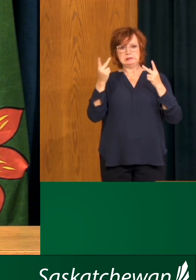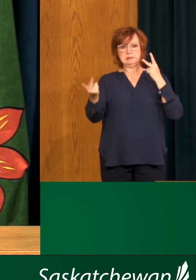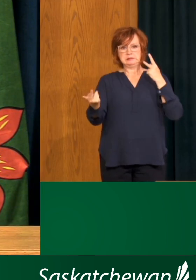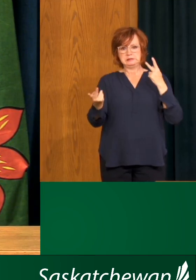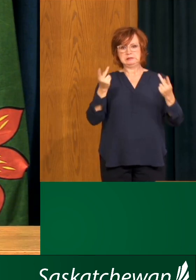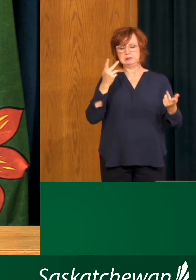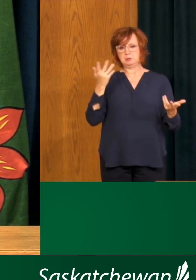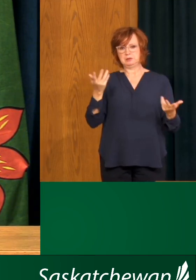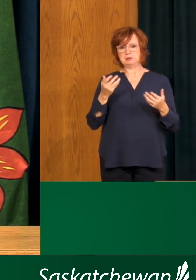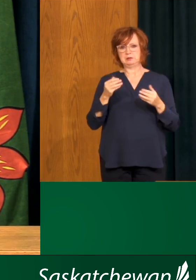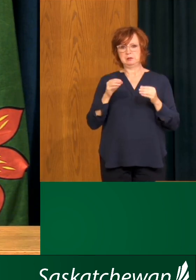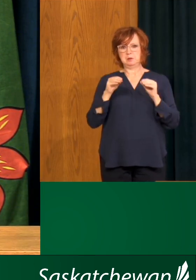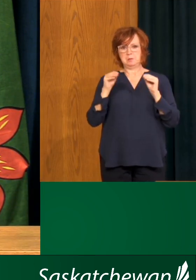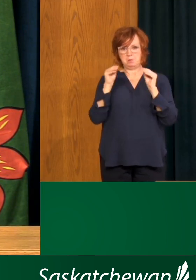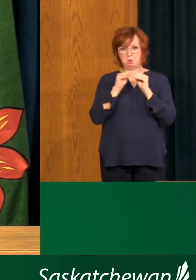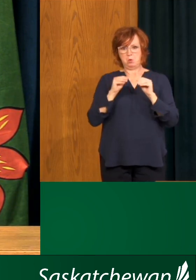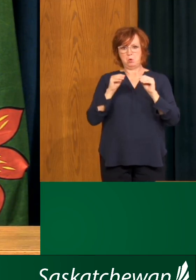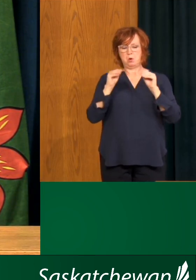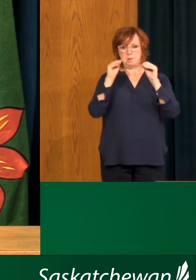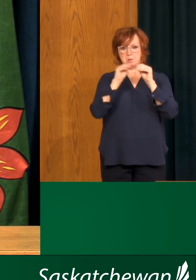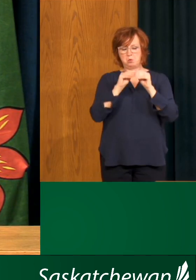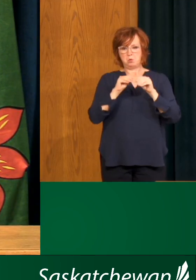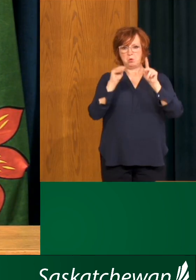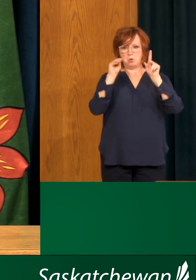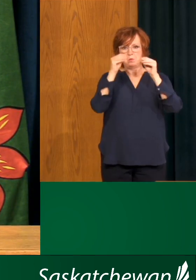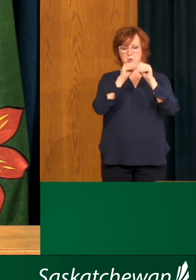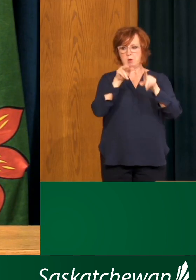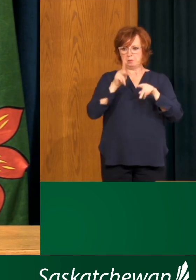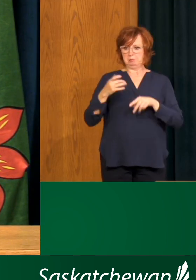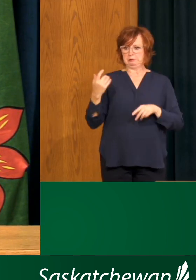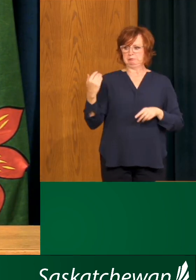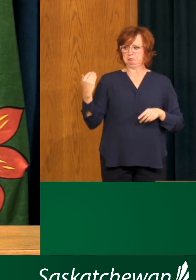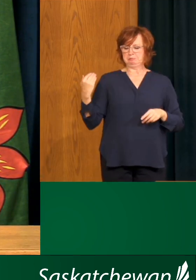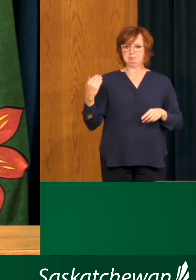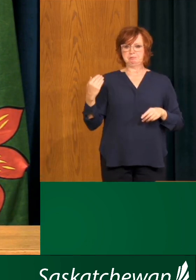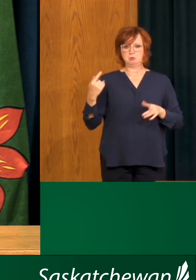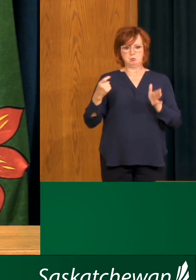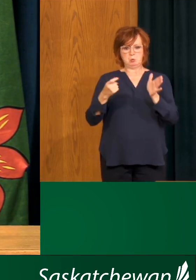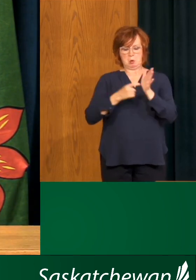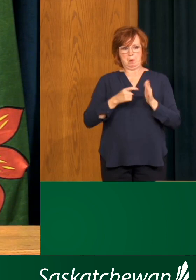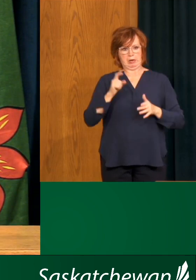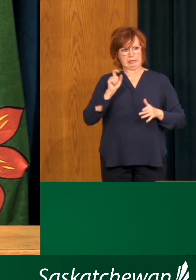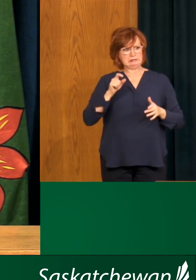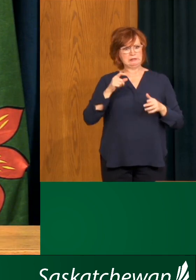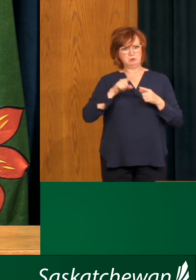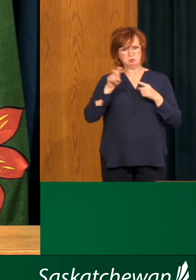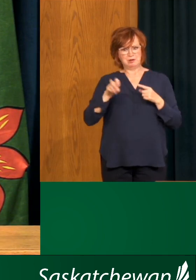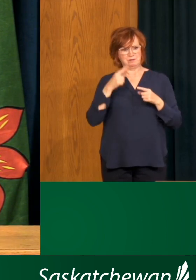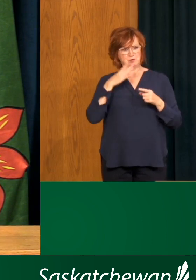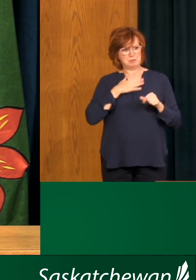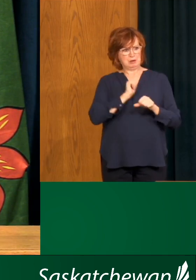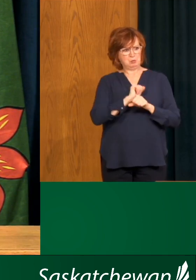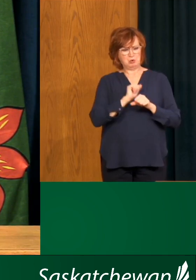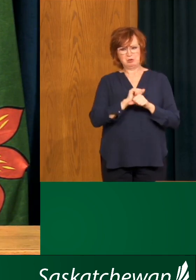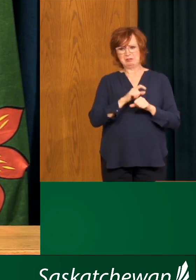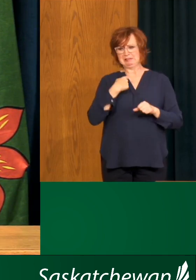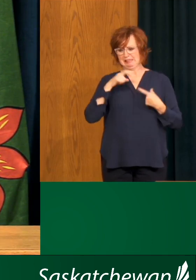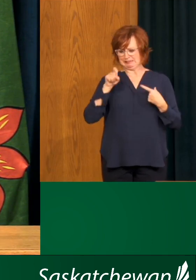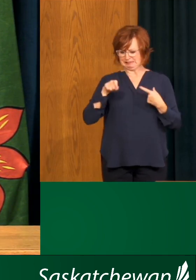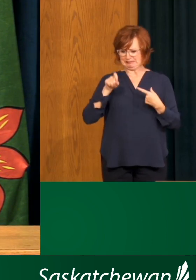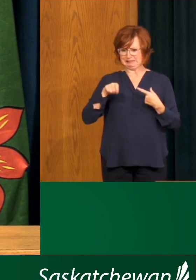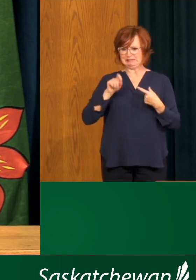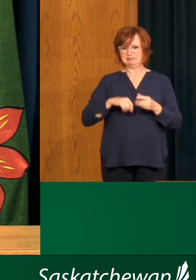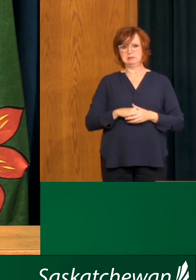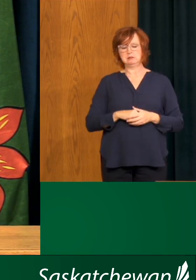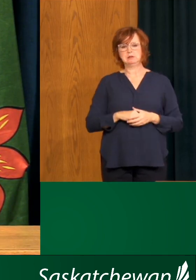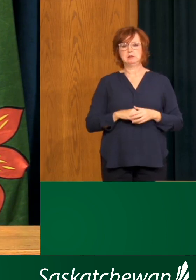And there is an opportunity for us to not worry so much about when that might happen, but to have a conversation around